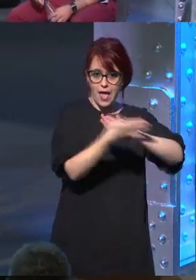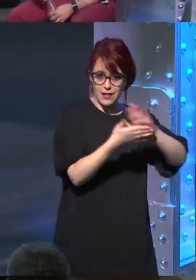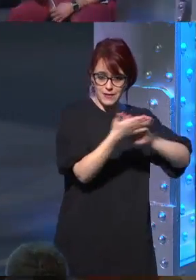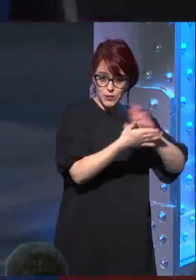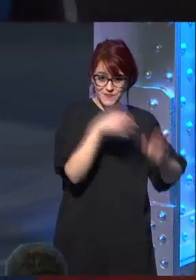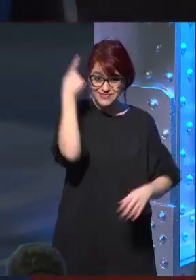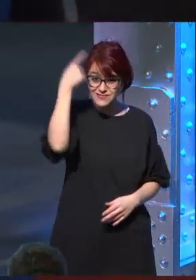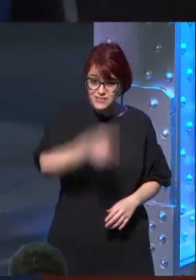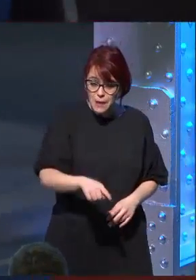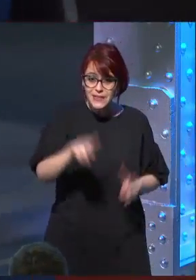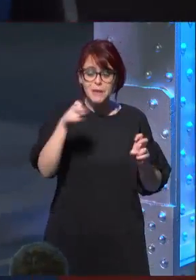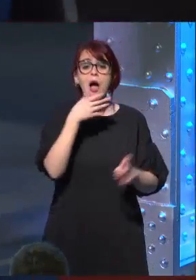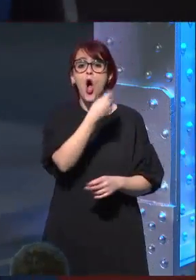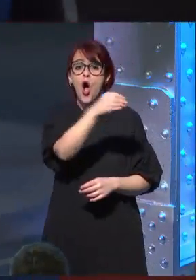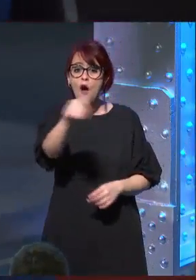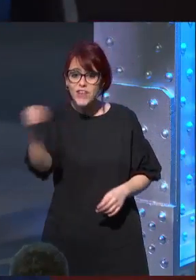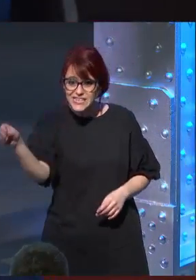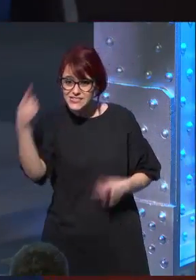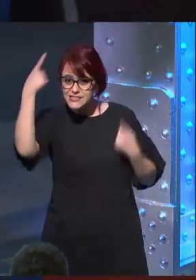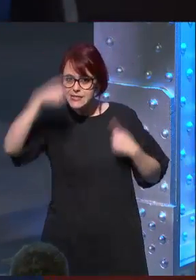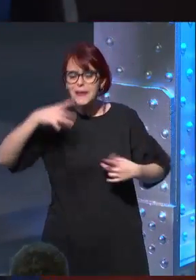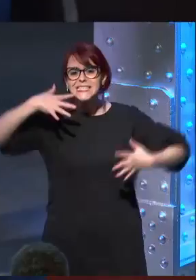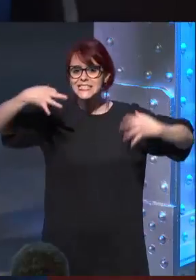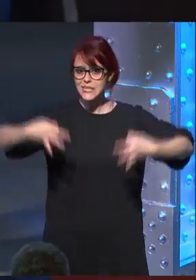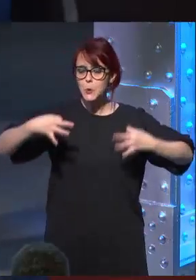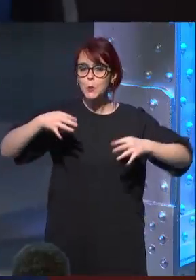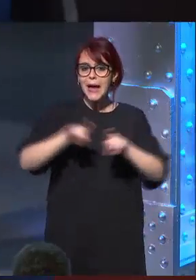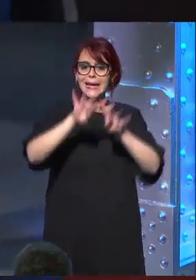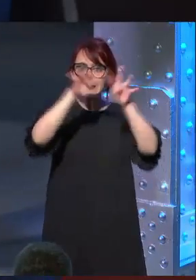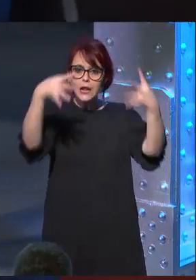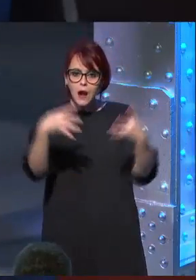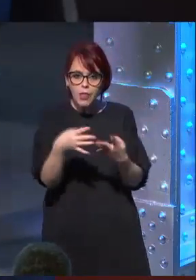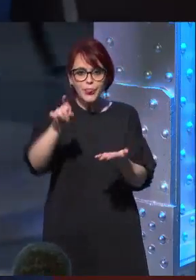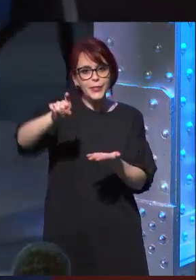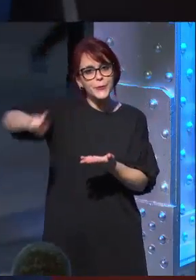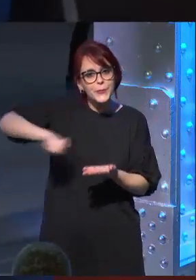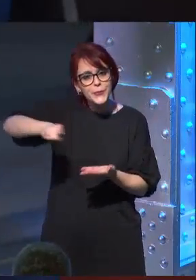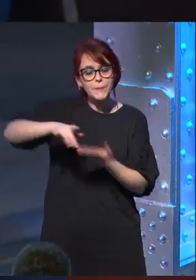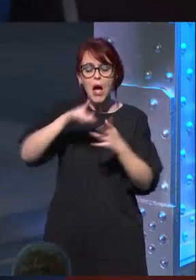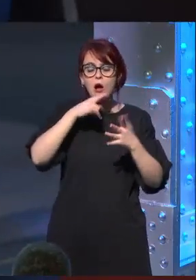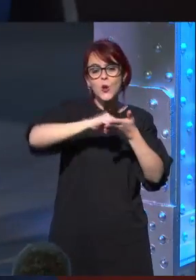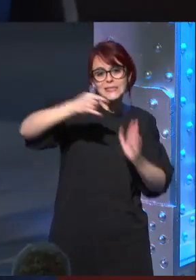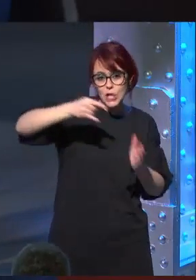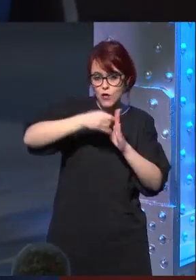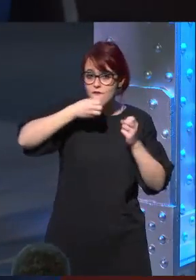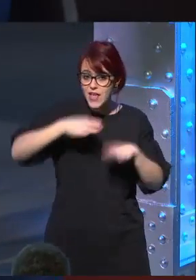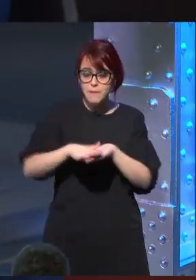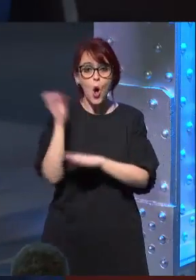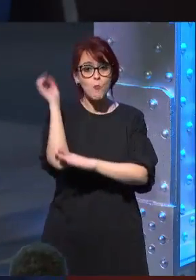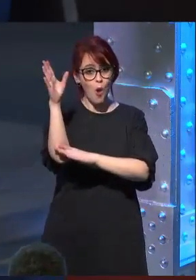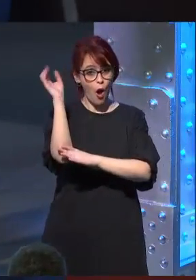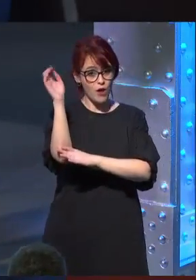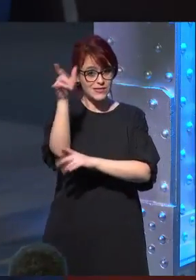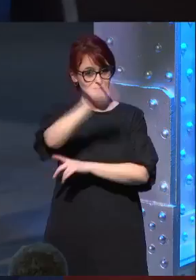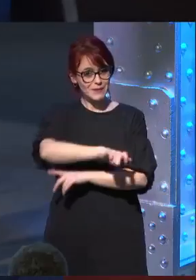put a mark, no problem. We'll introduce the rest of the speakers. Do you think that the children are safe when they browse, when they use